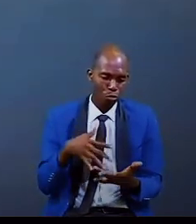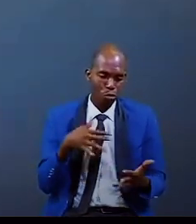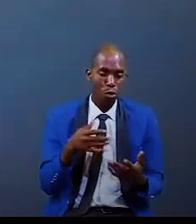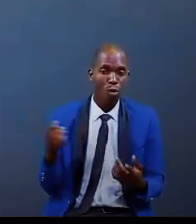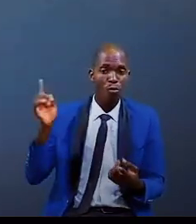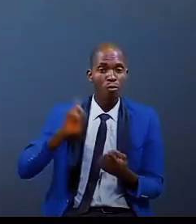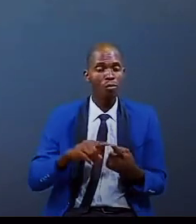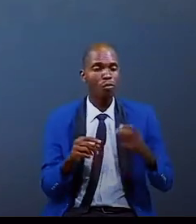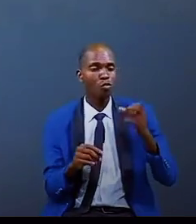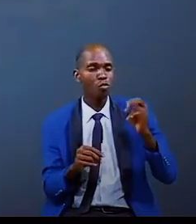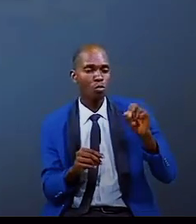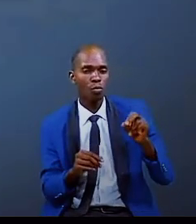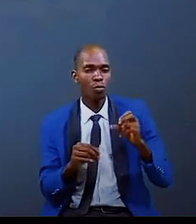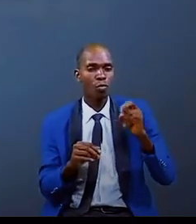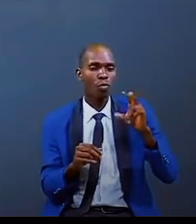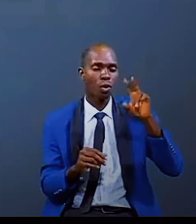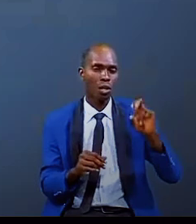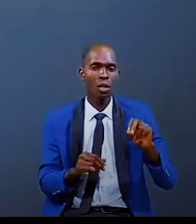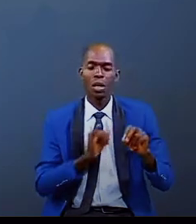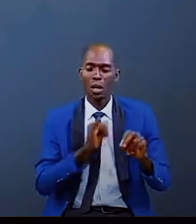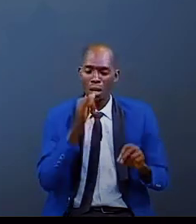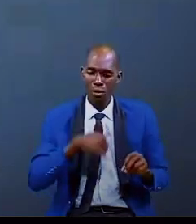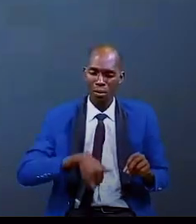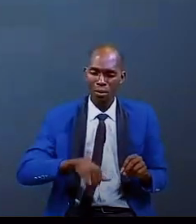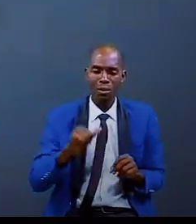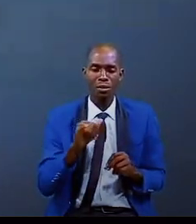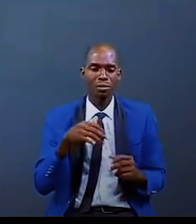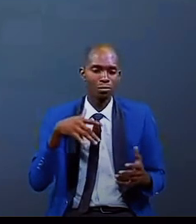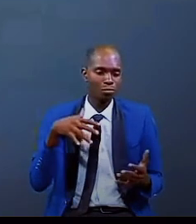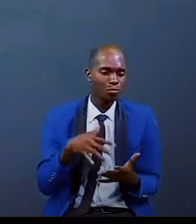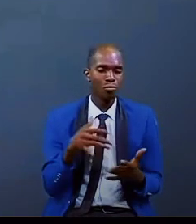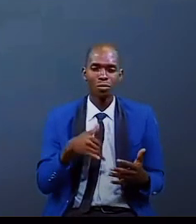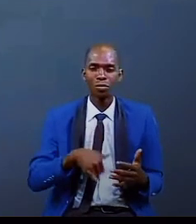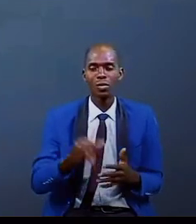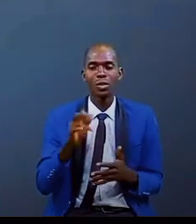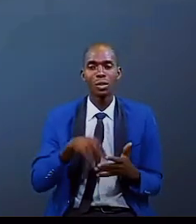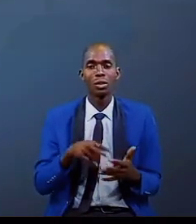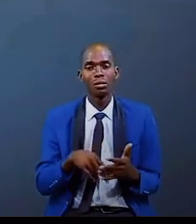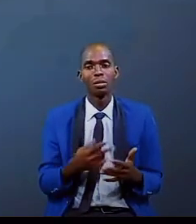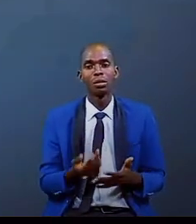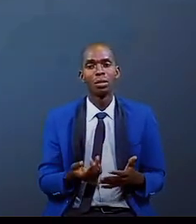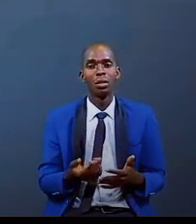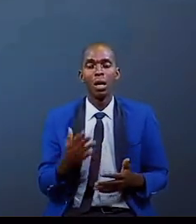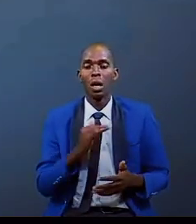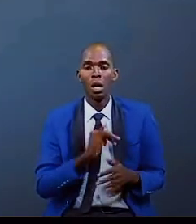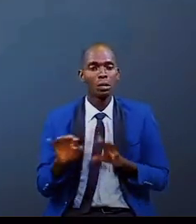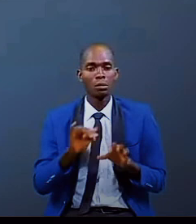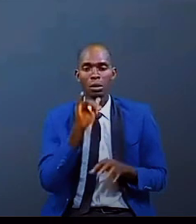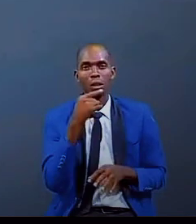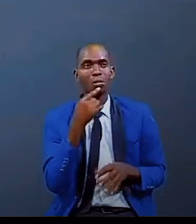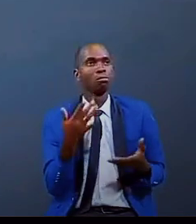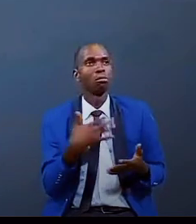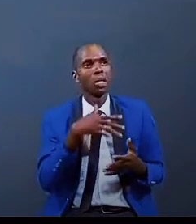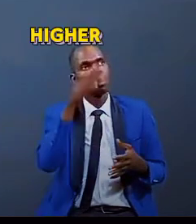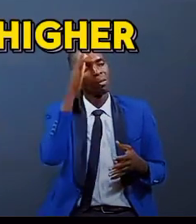12:31, I'm still there. I'm still studying. I didn't say, Daddy said, no money to send